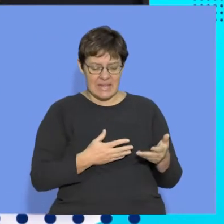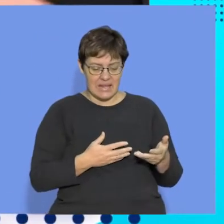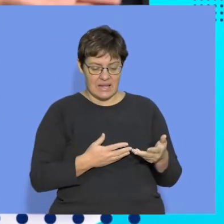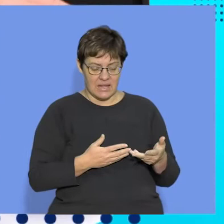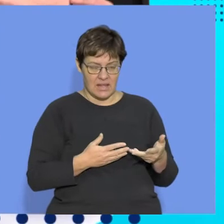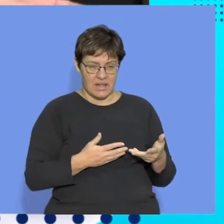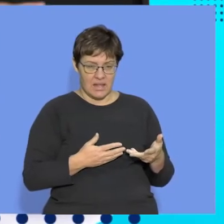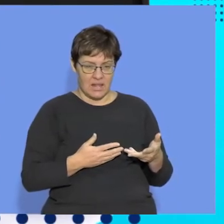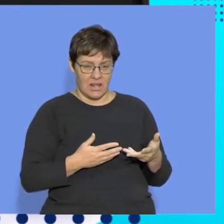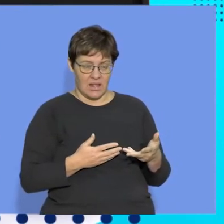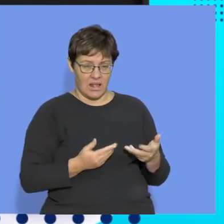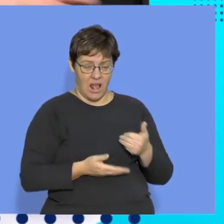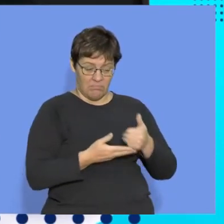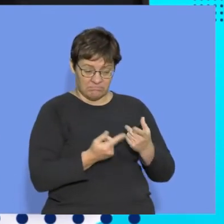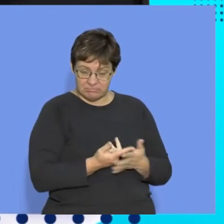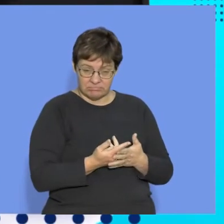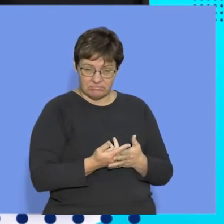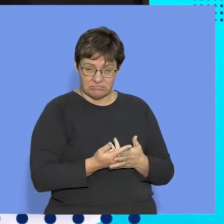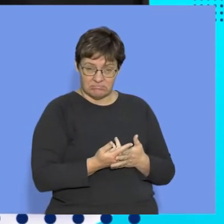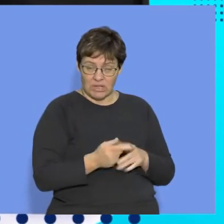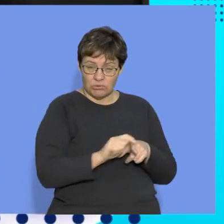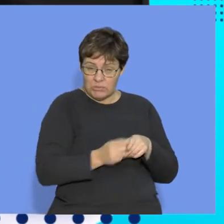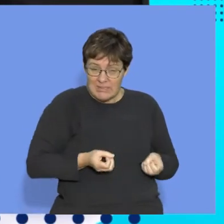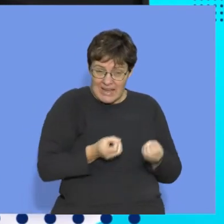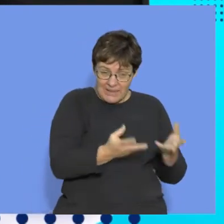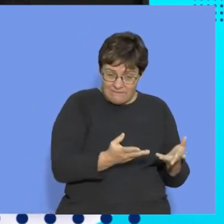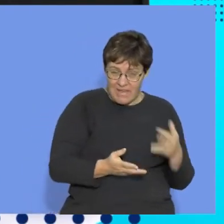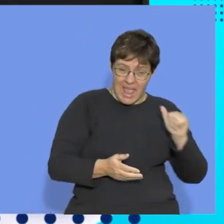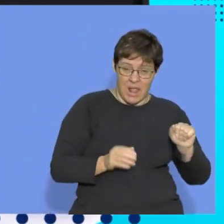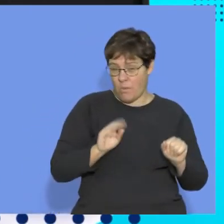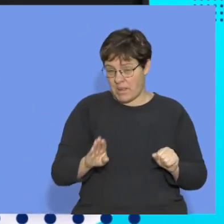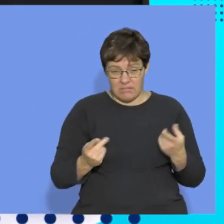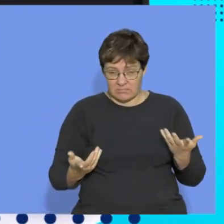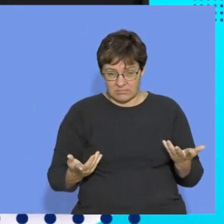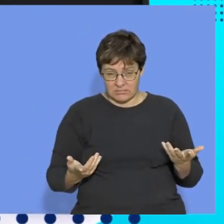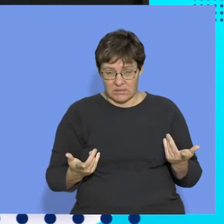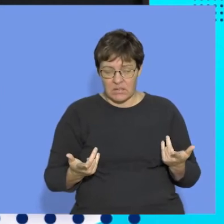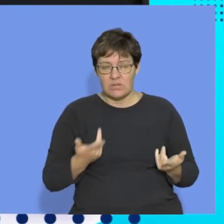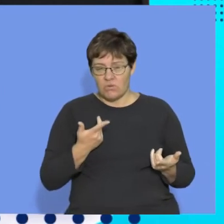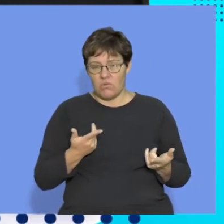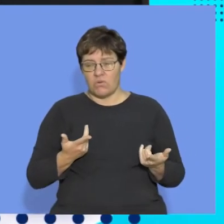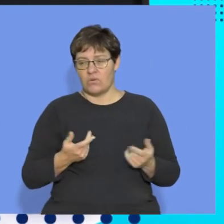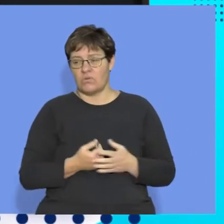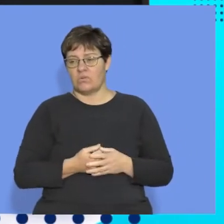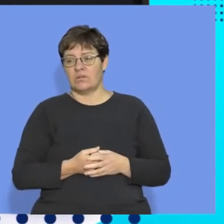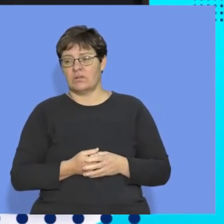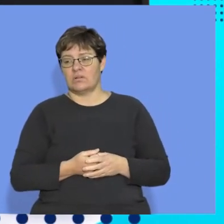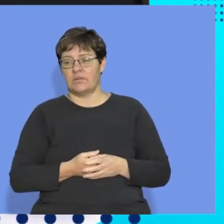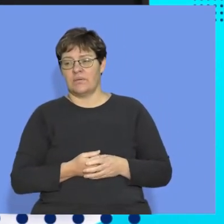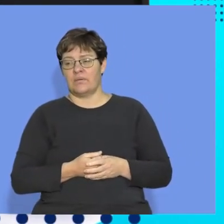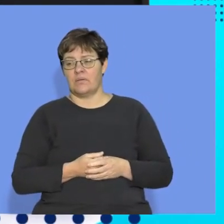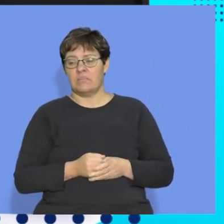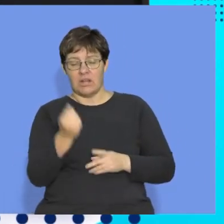receive any treatment, A or B. Are we all together? So what is the probability that a tree receive treatment